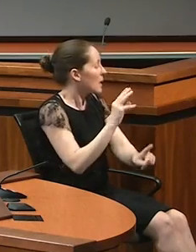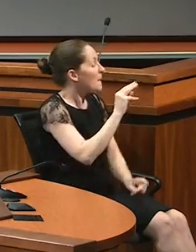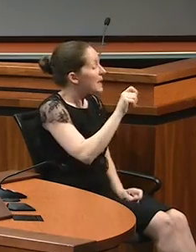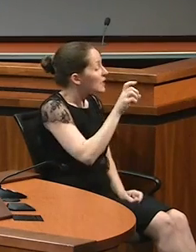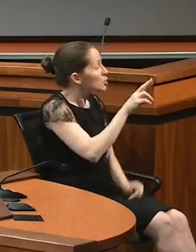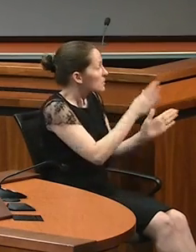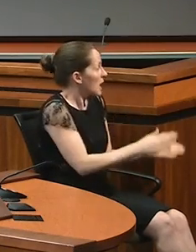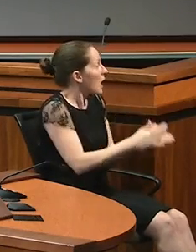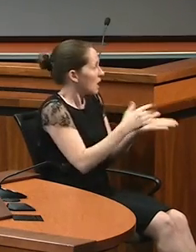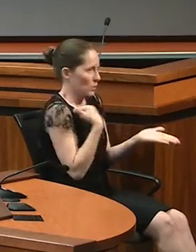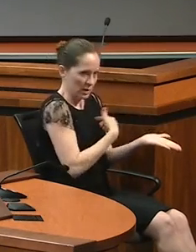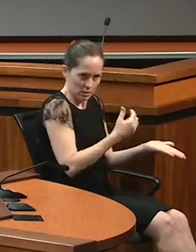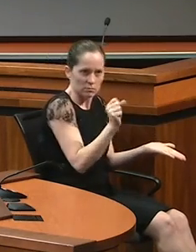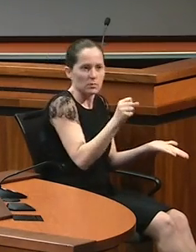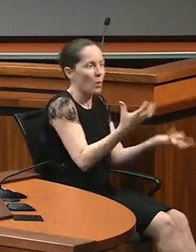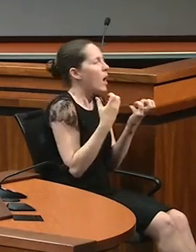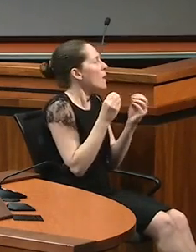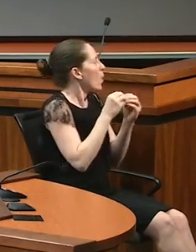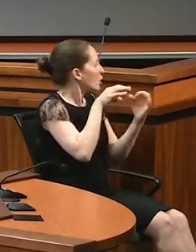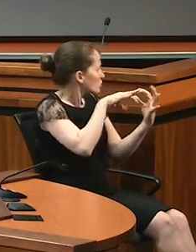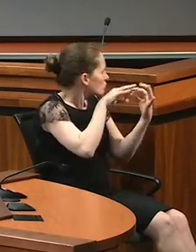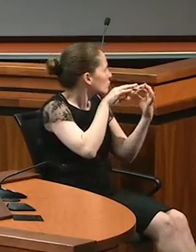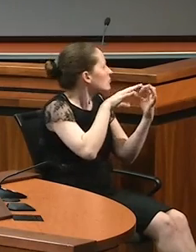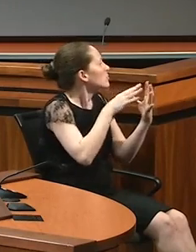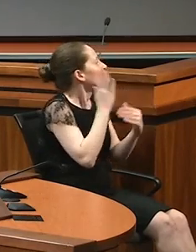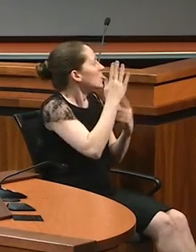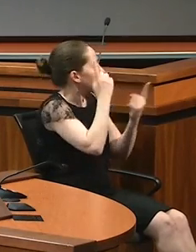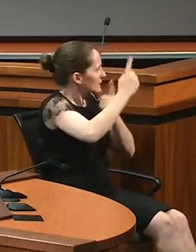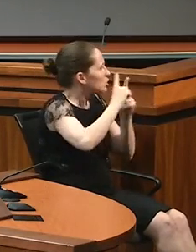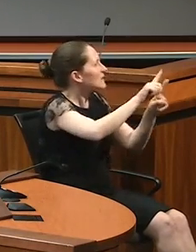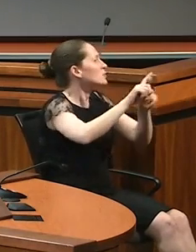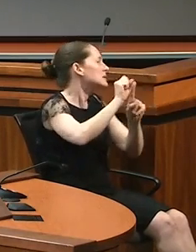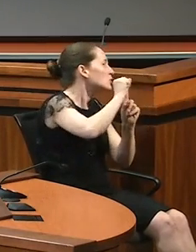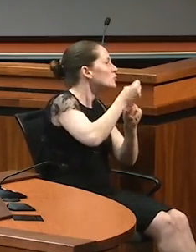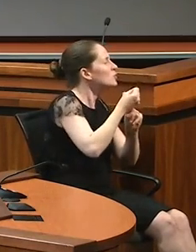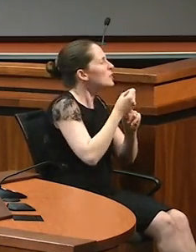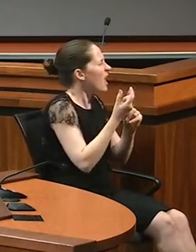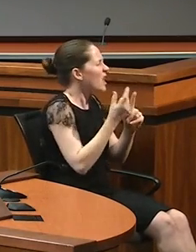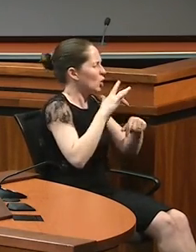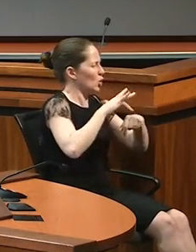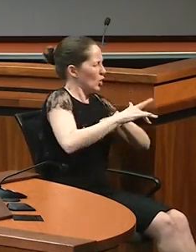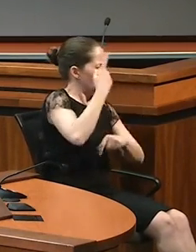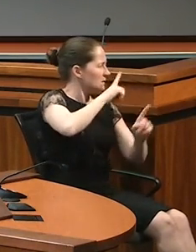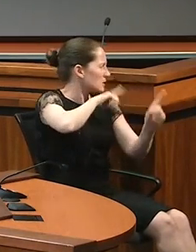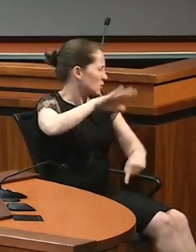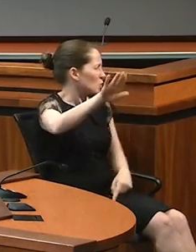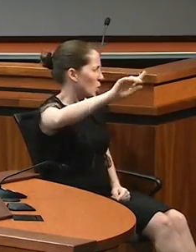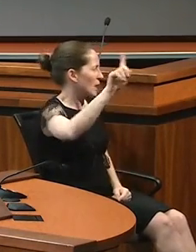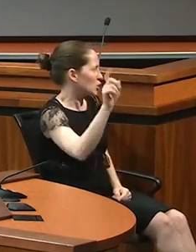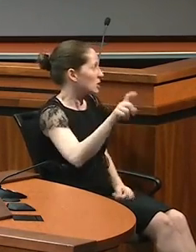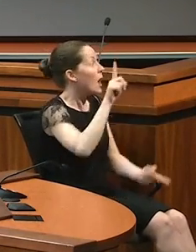we want to get input, and we'll be looking at different scenarios. But I think it's premature to answer that question until we get into the